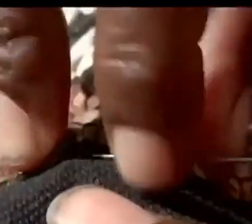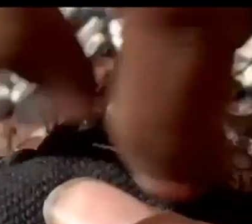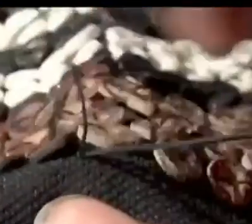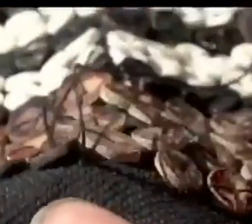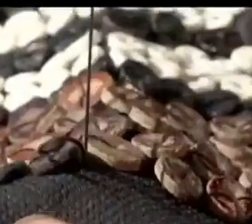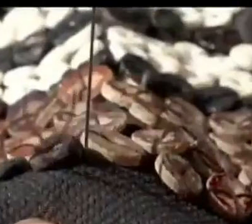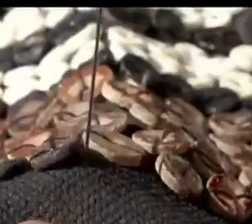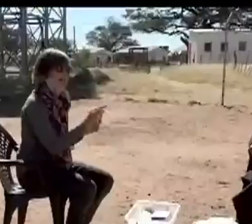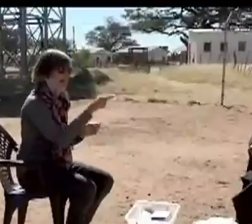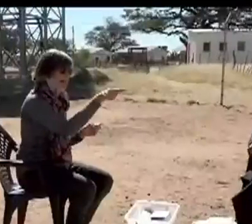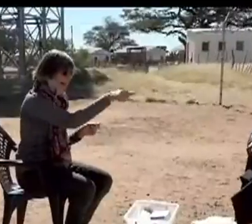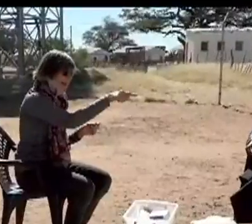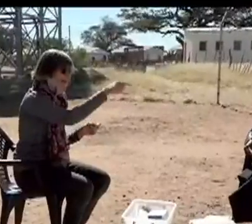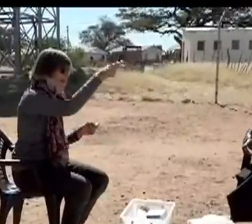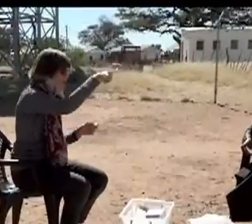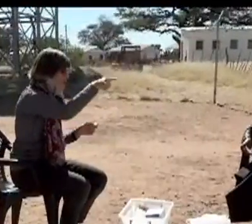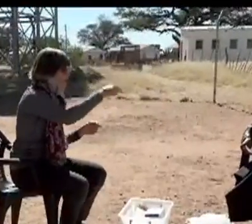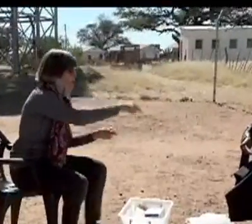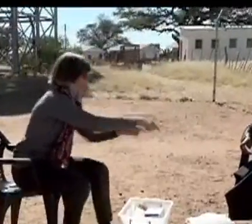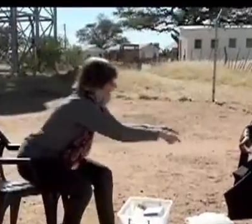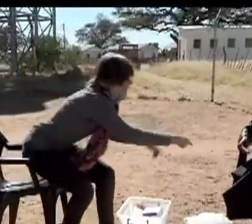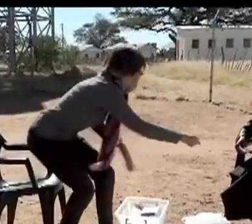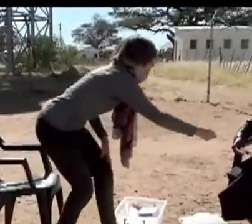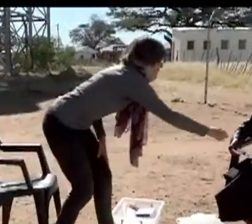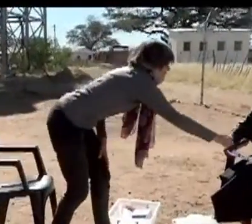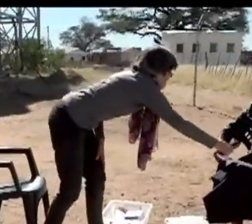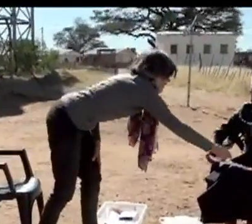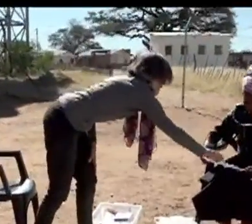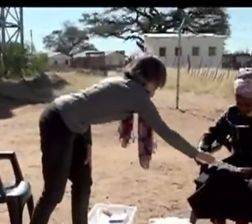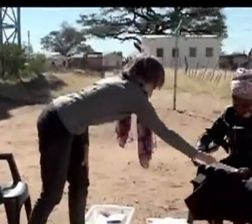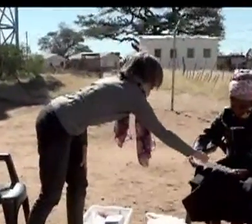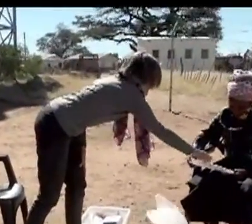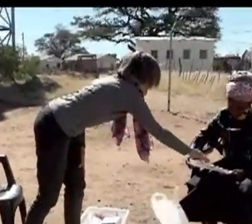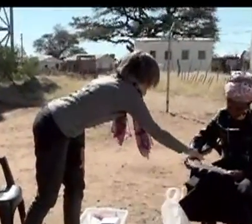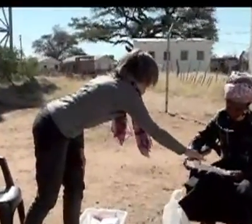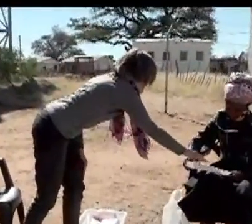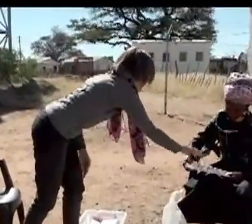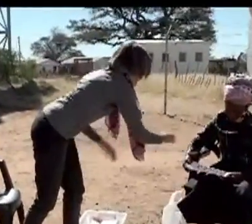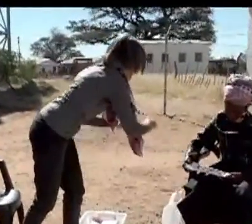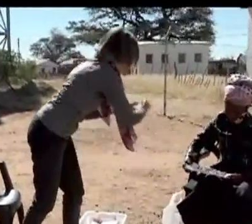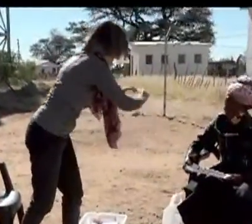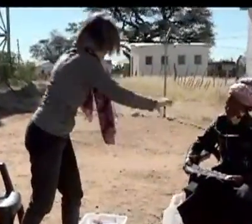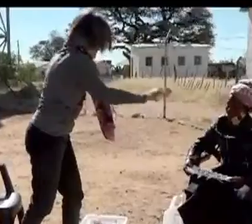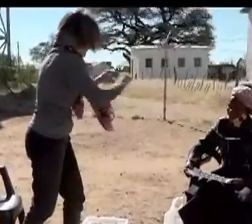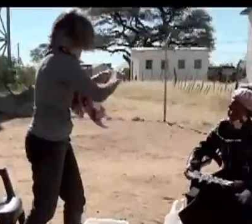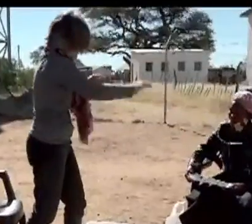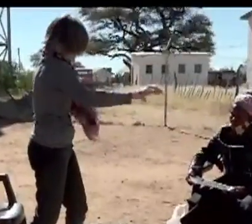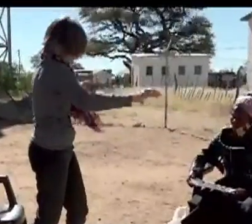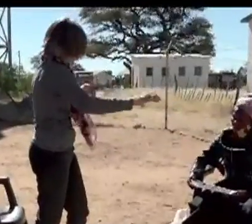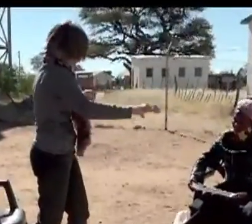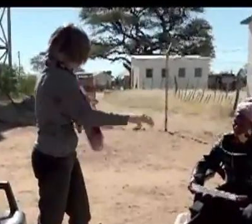make sure you are taken care of. Besides, we all know how the Damaras love their meat.